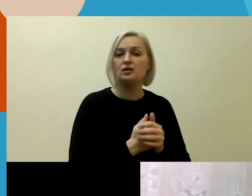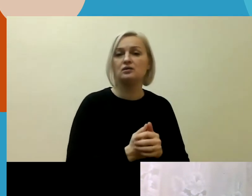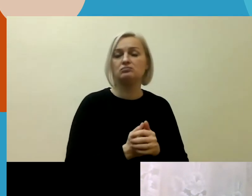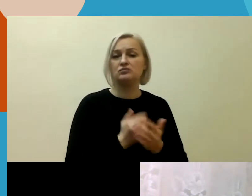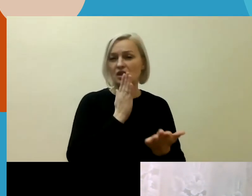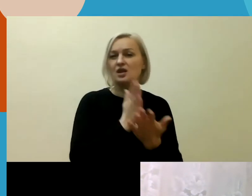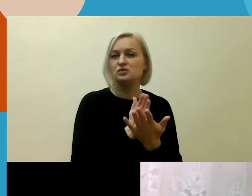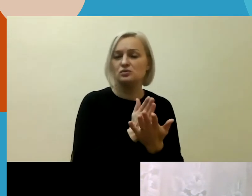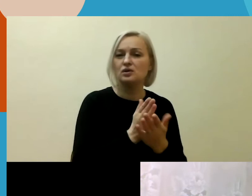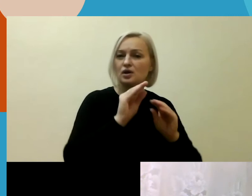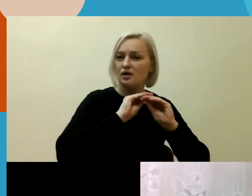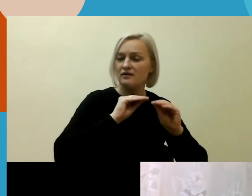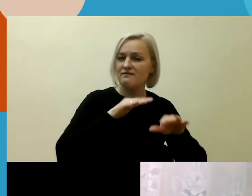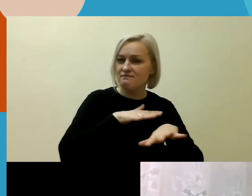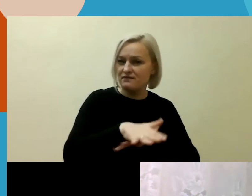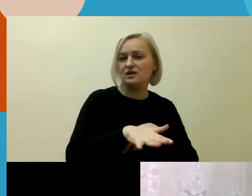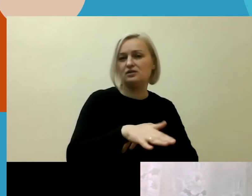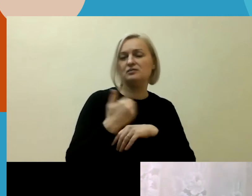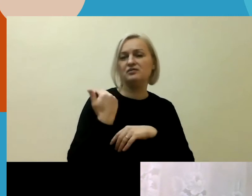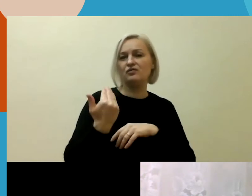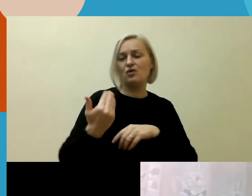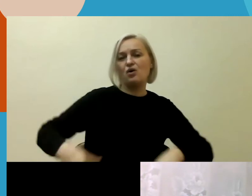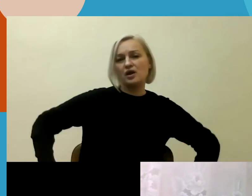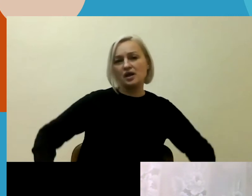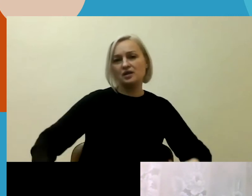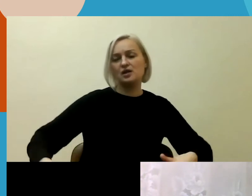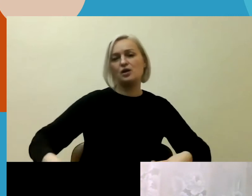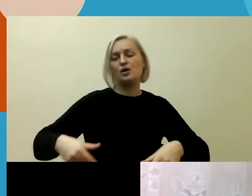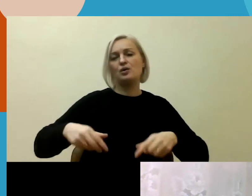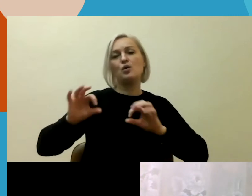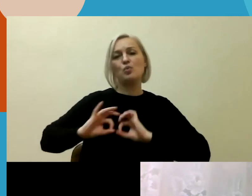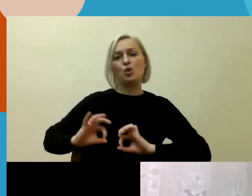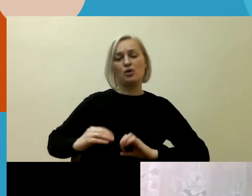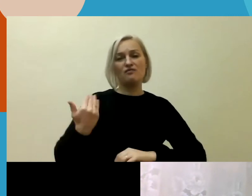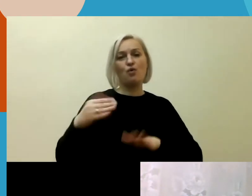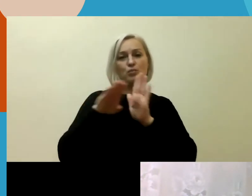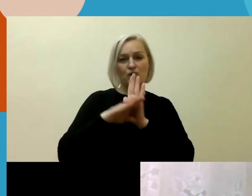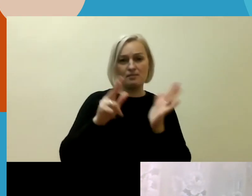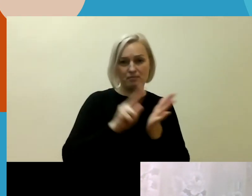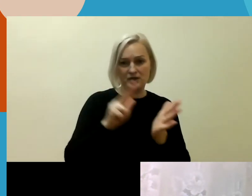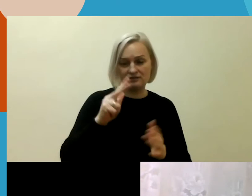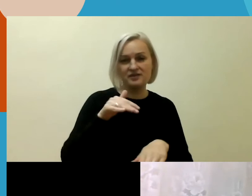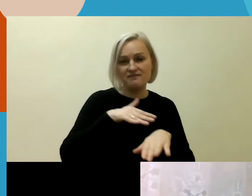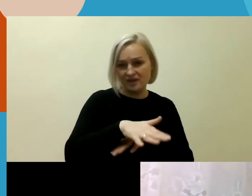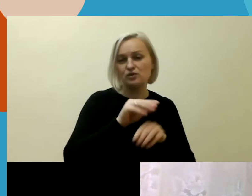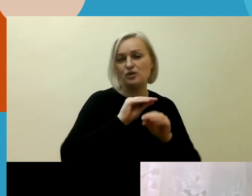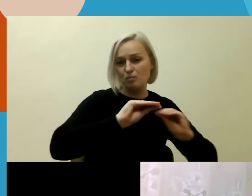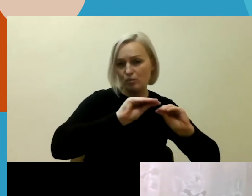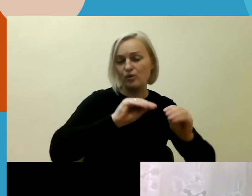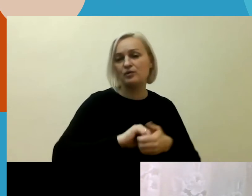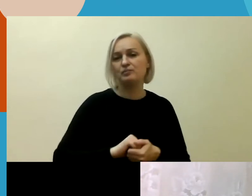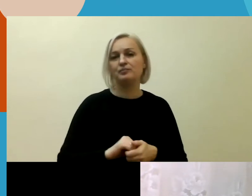training courses for upgrading their qualifications. The program has been approved by the